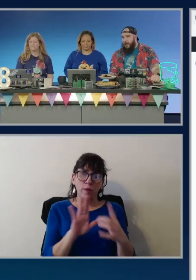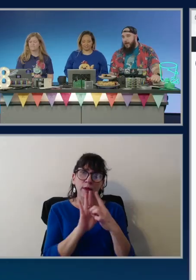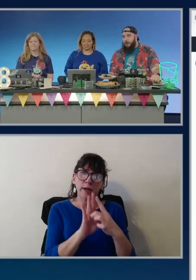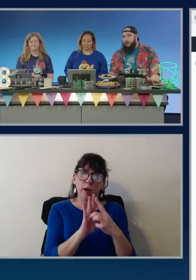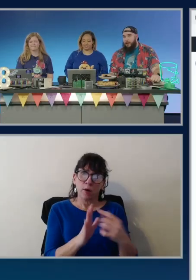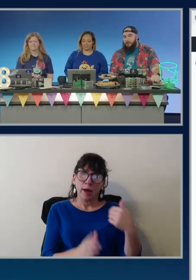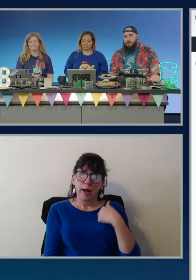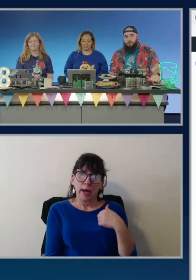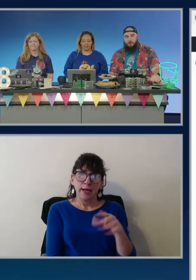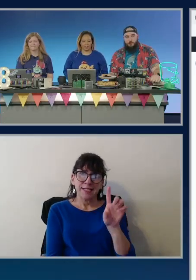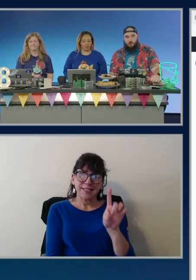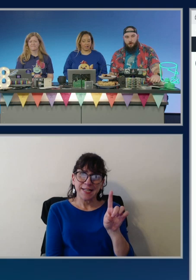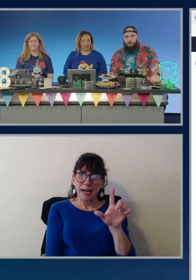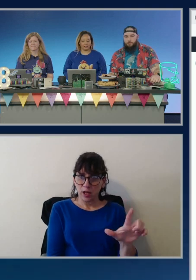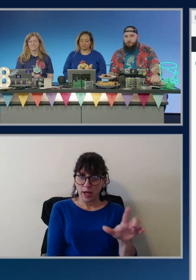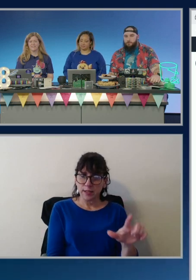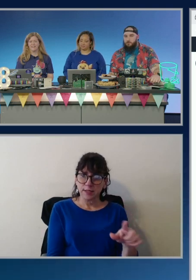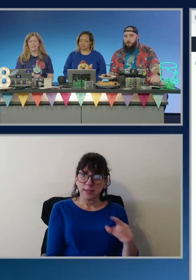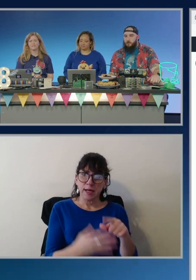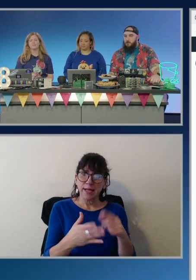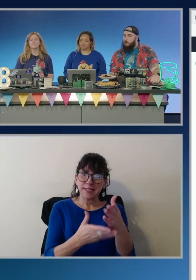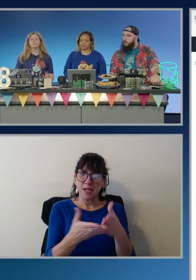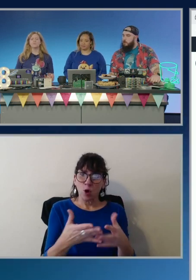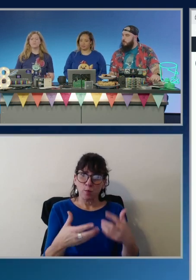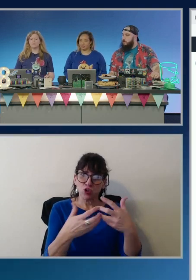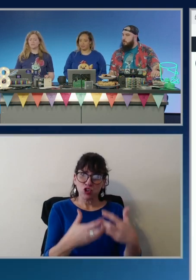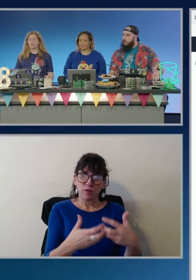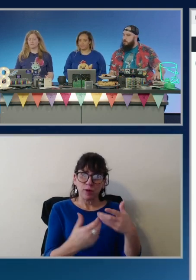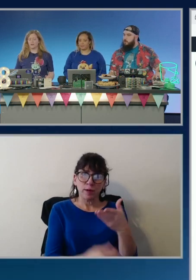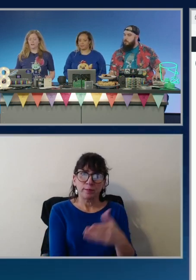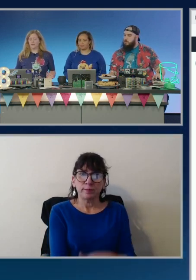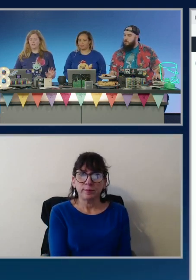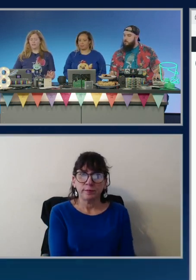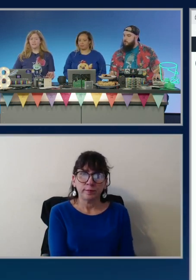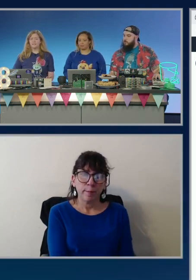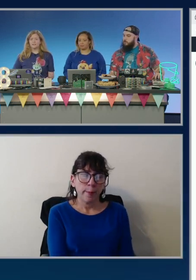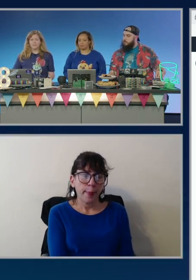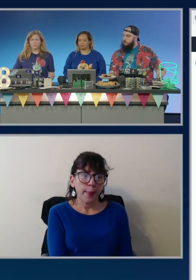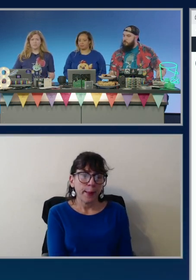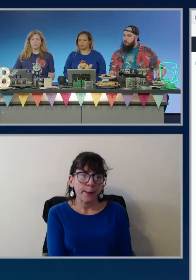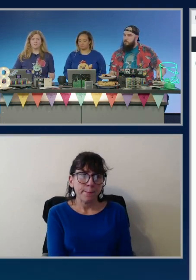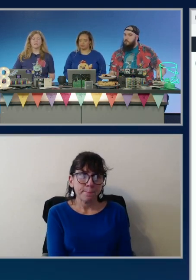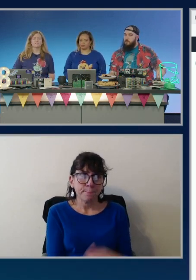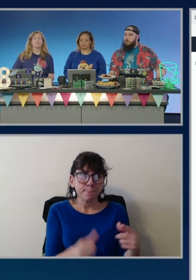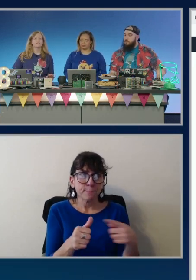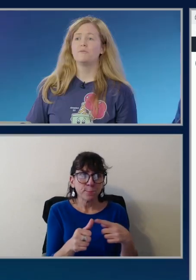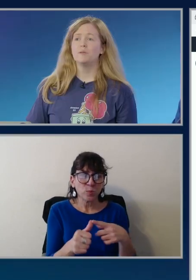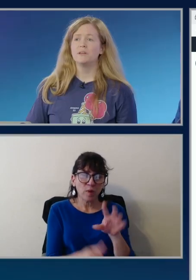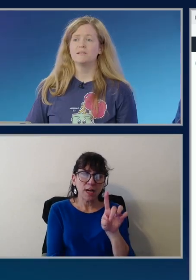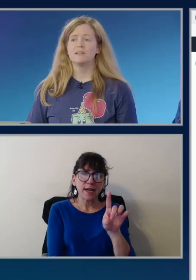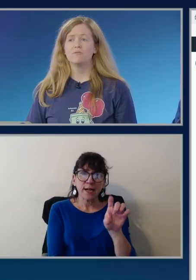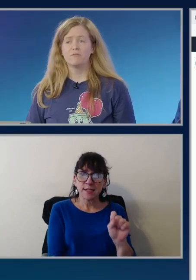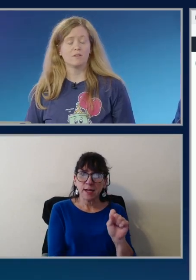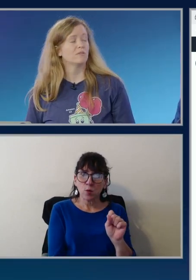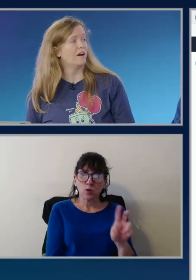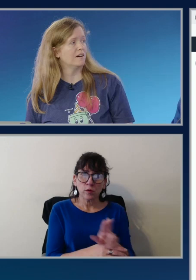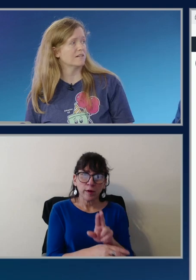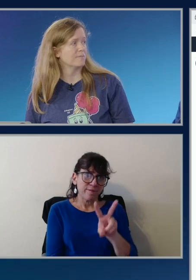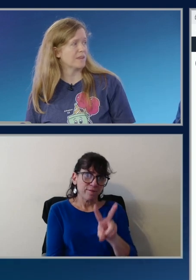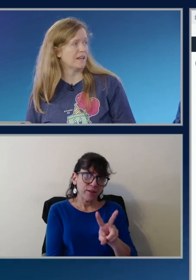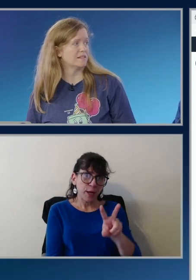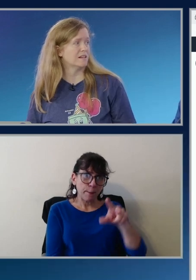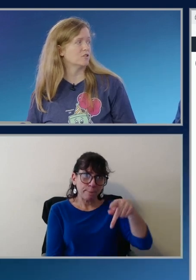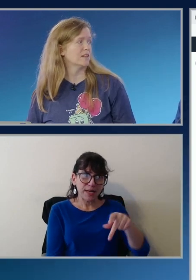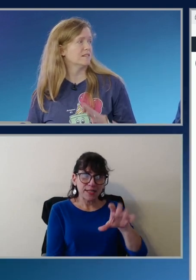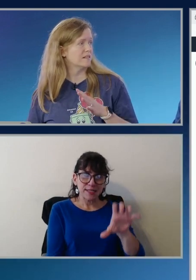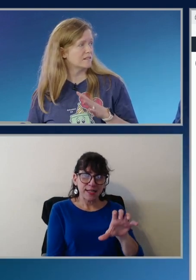lakes and some machine learning. Yeah, so first off, the data set we're going to use here is called a VPC float log.